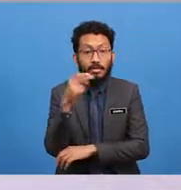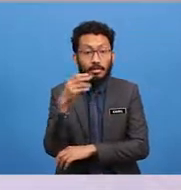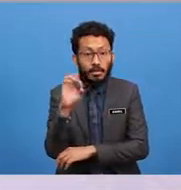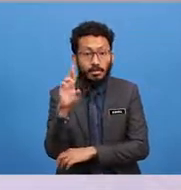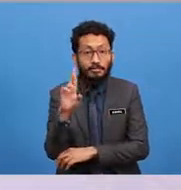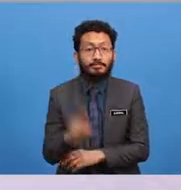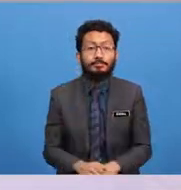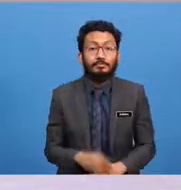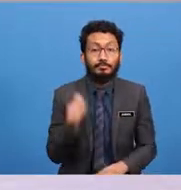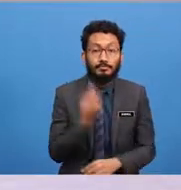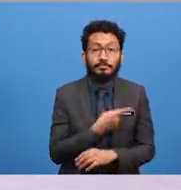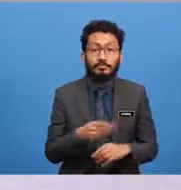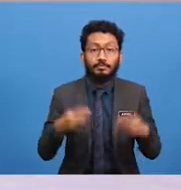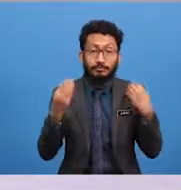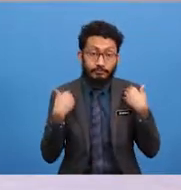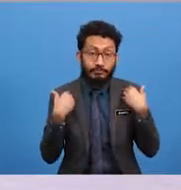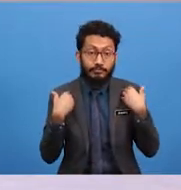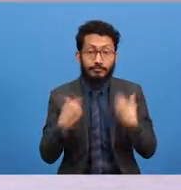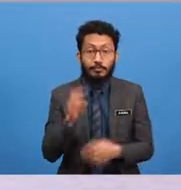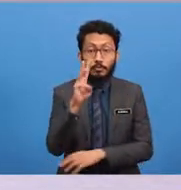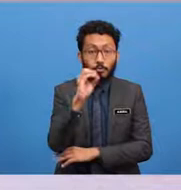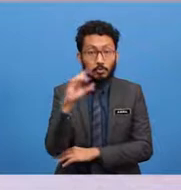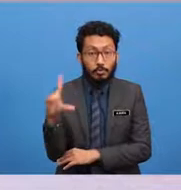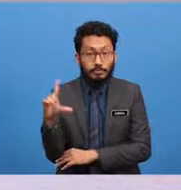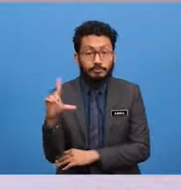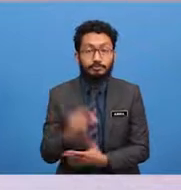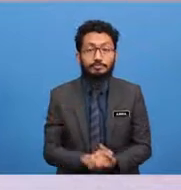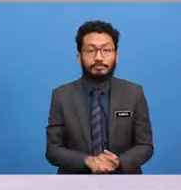And we have wool.